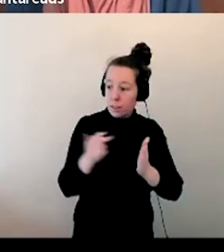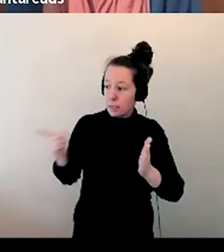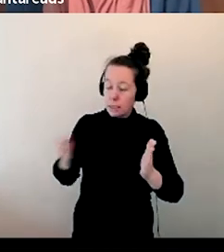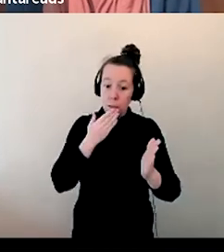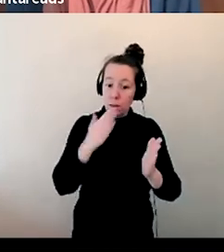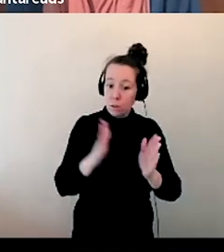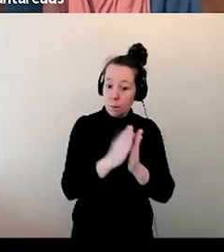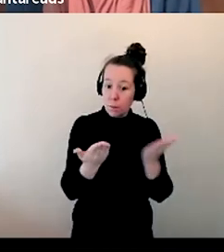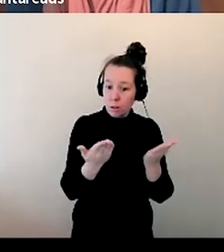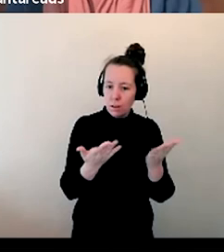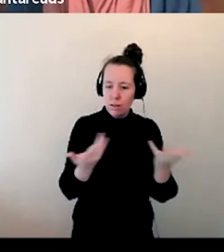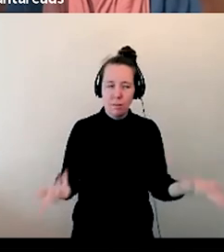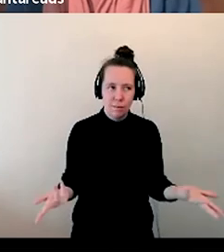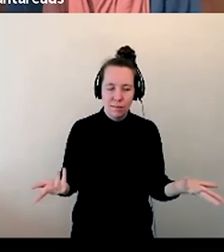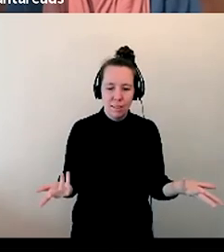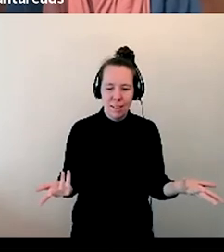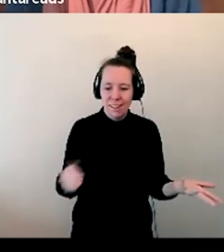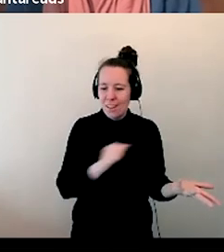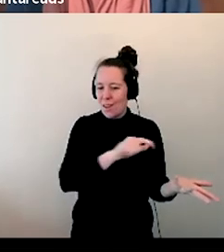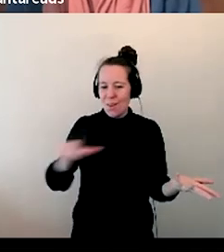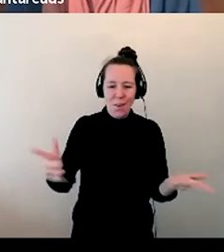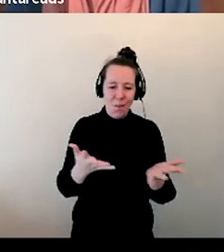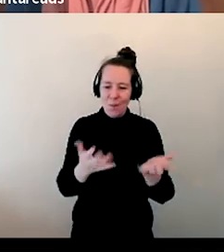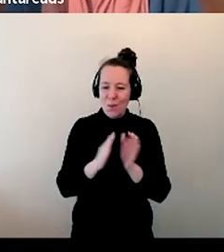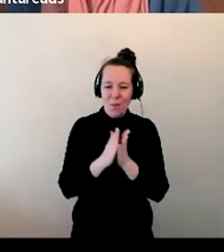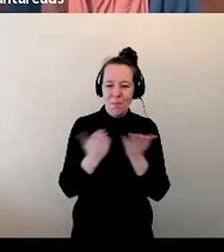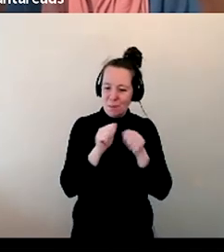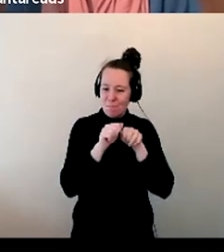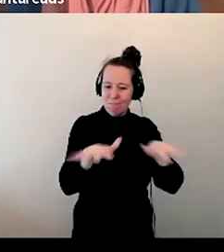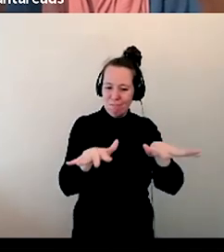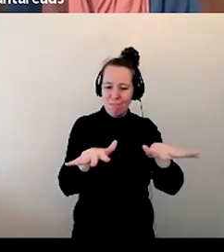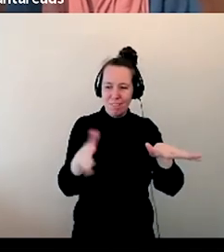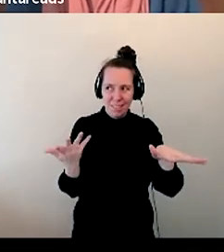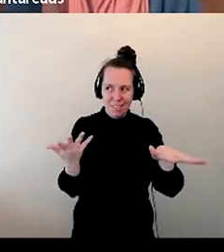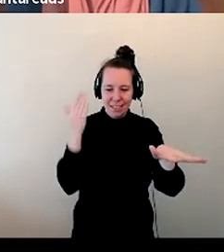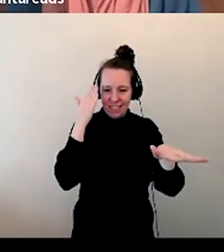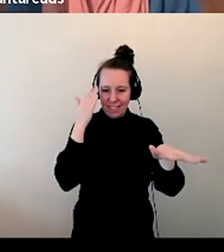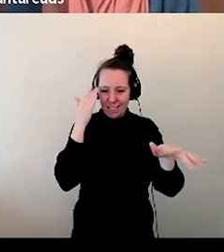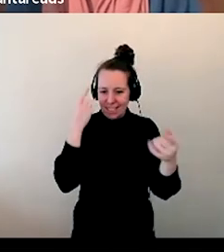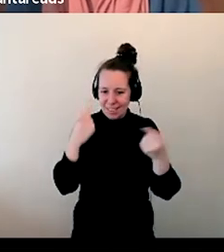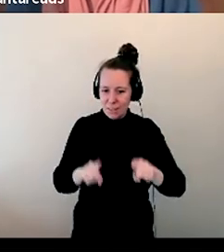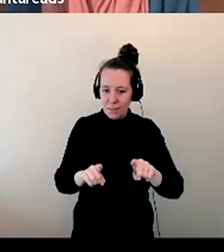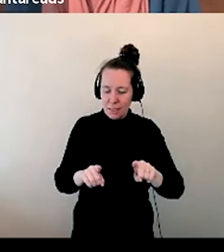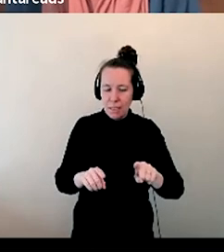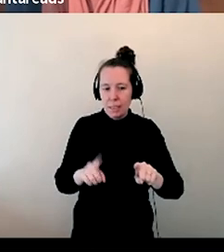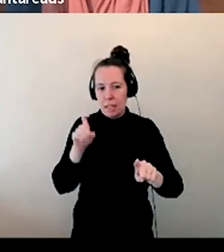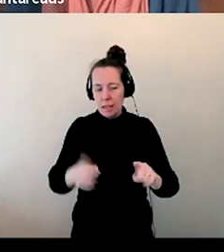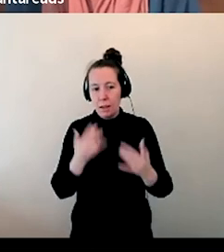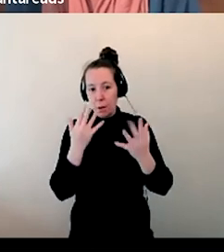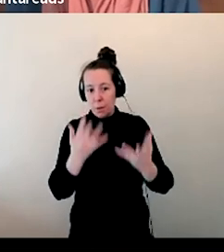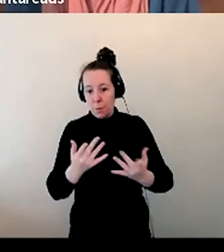you're like, we want it to go viral, it's like, well, we do too, but we're just gonna have to wait and see what the TikTok algorithm says about